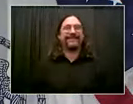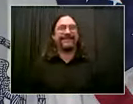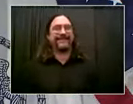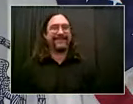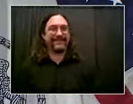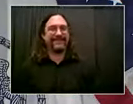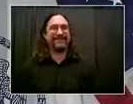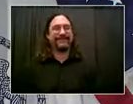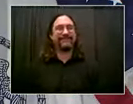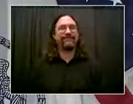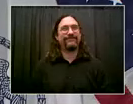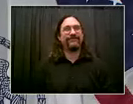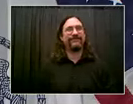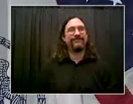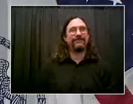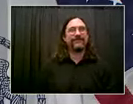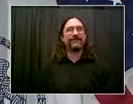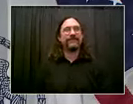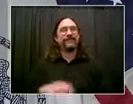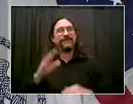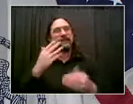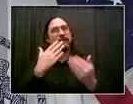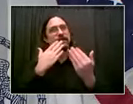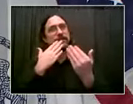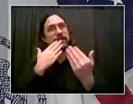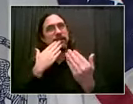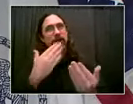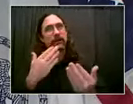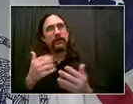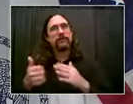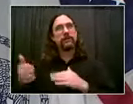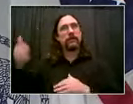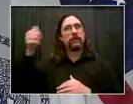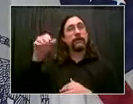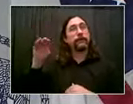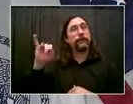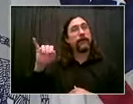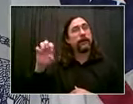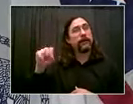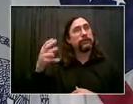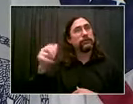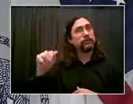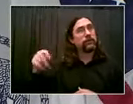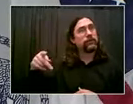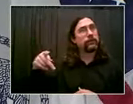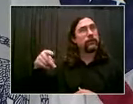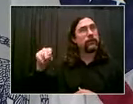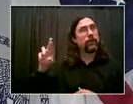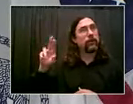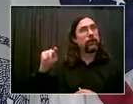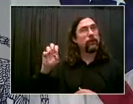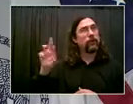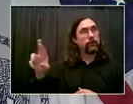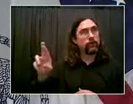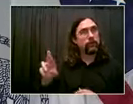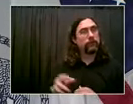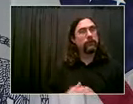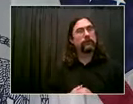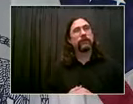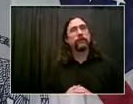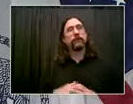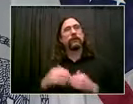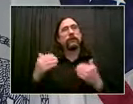Misha Ross Porter found possibly the cutest kids in all of New York City right there. I'm like blown away. What a